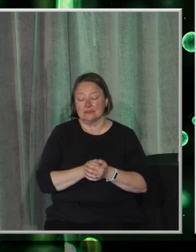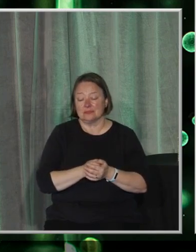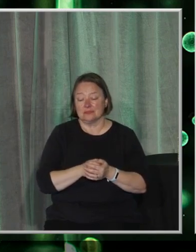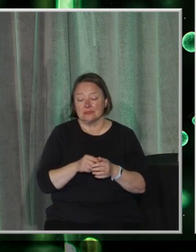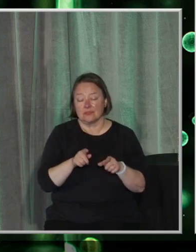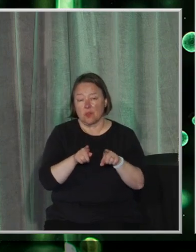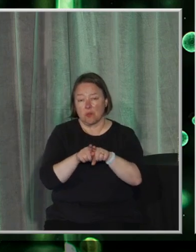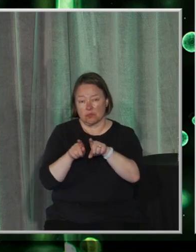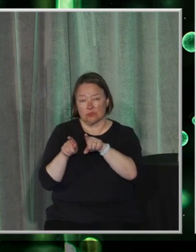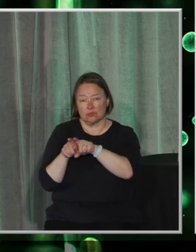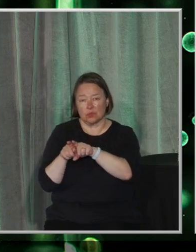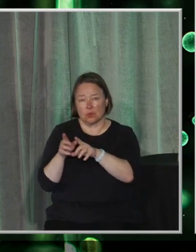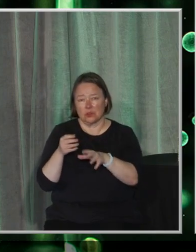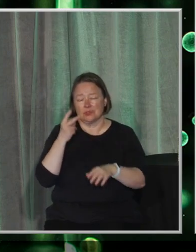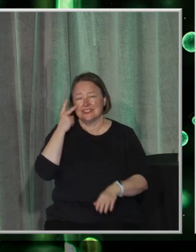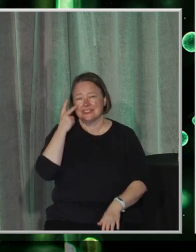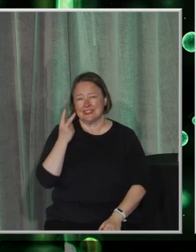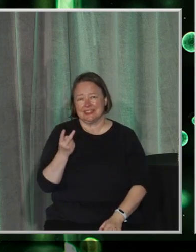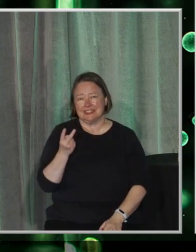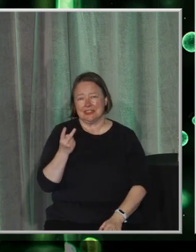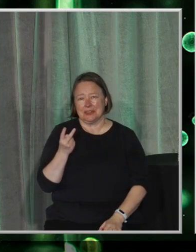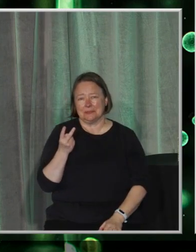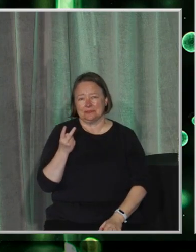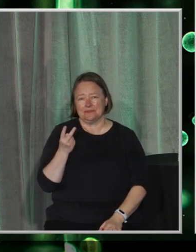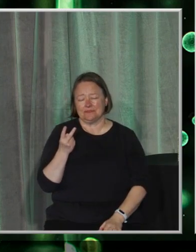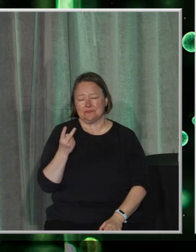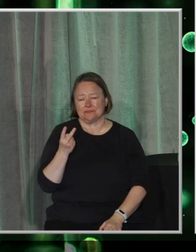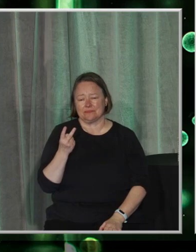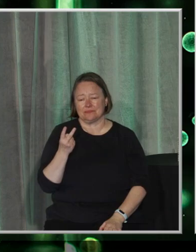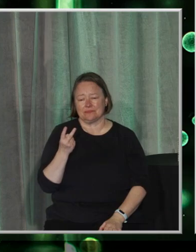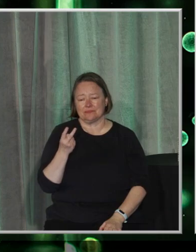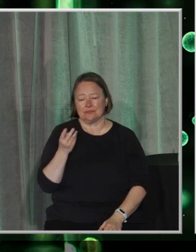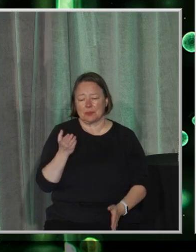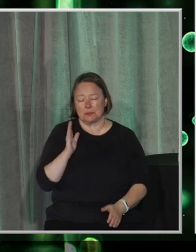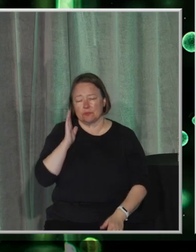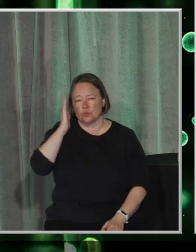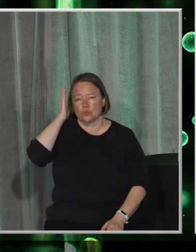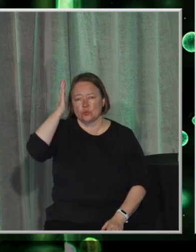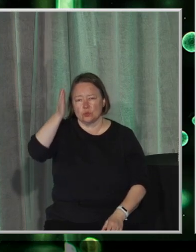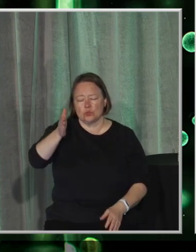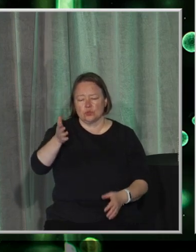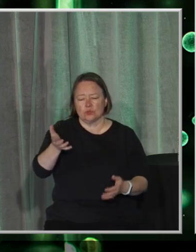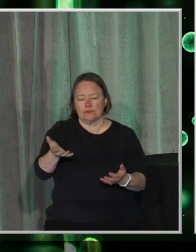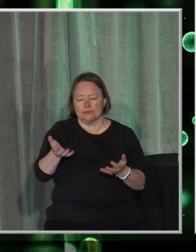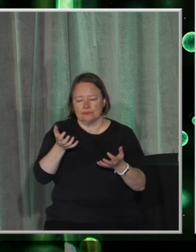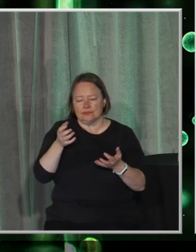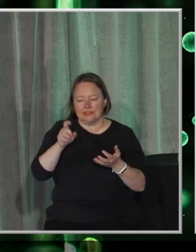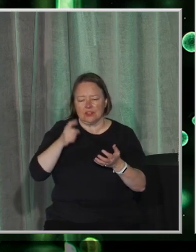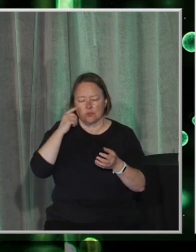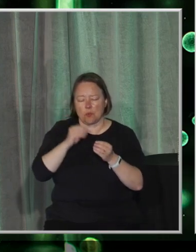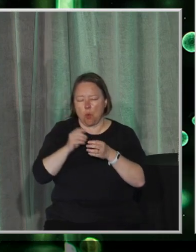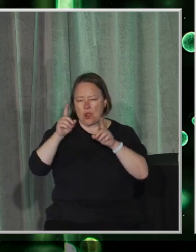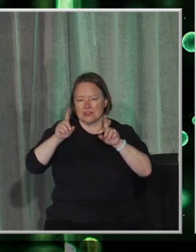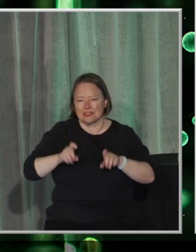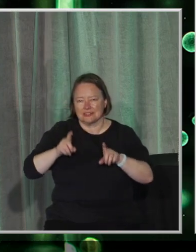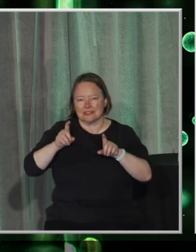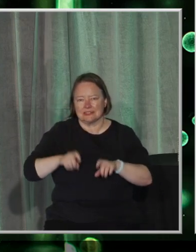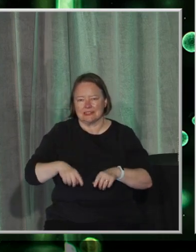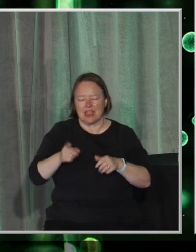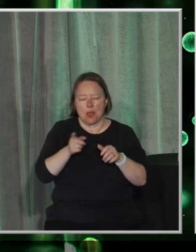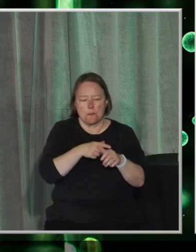And we would also like to see in the future, the desire for more testing and